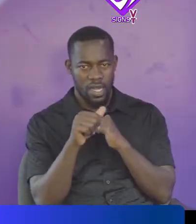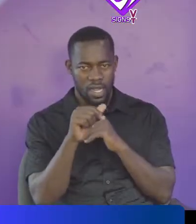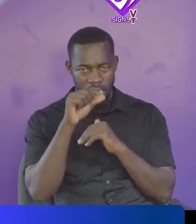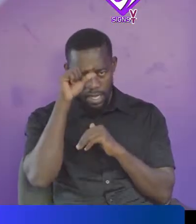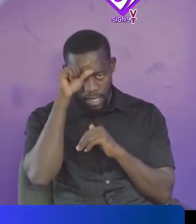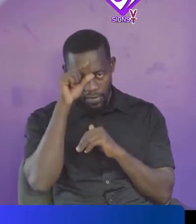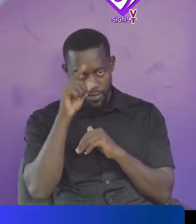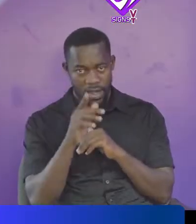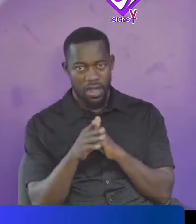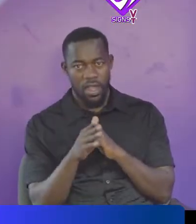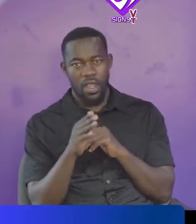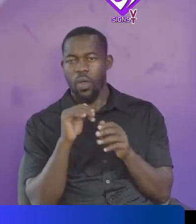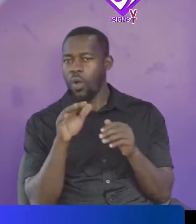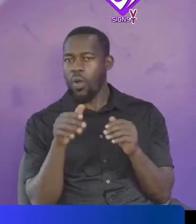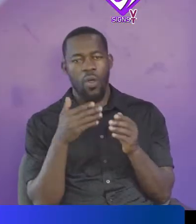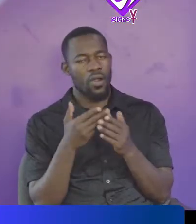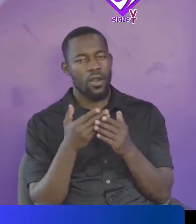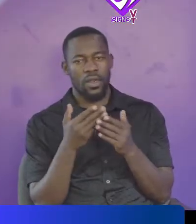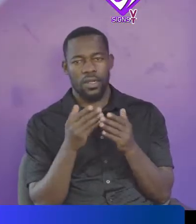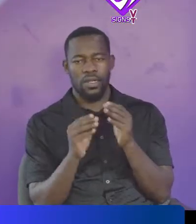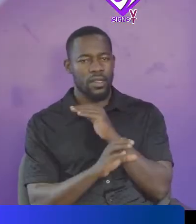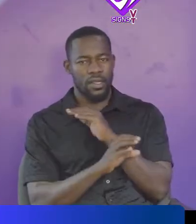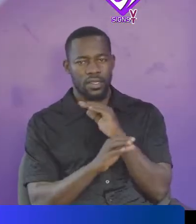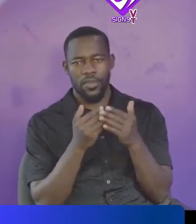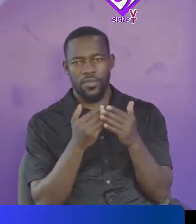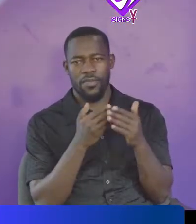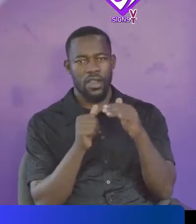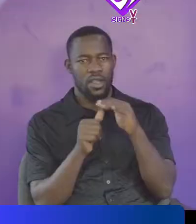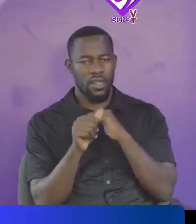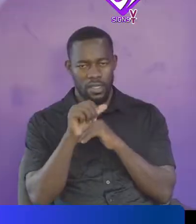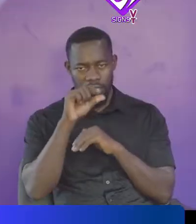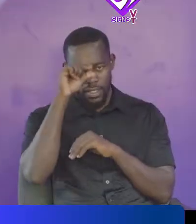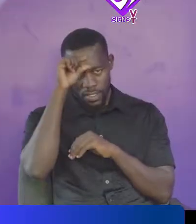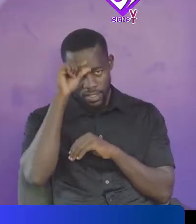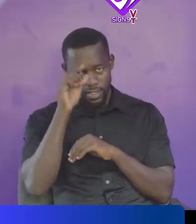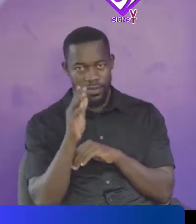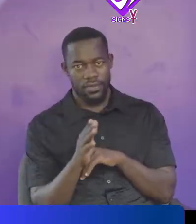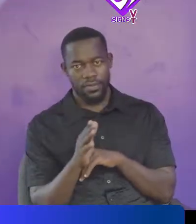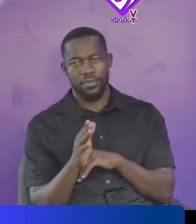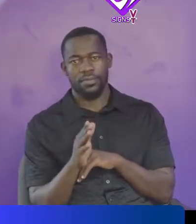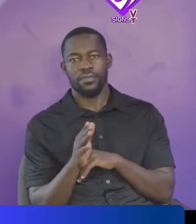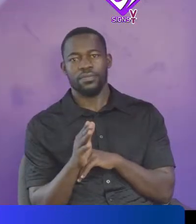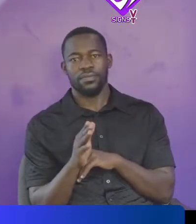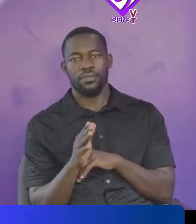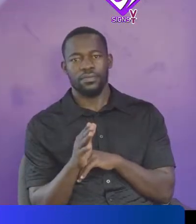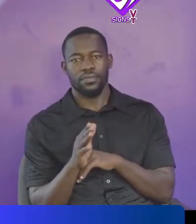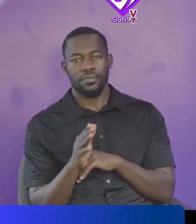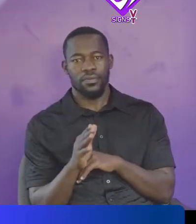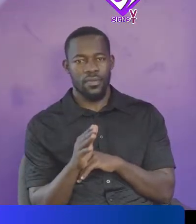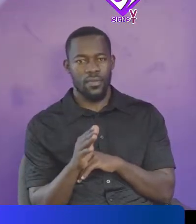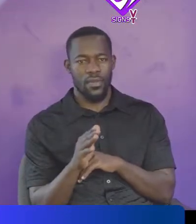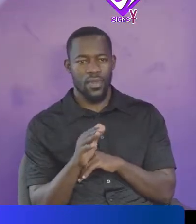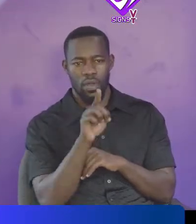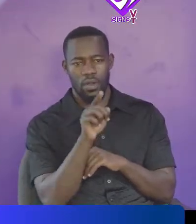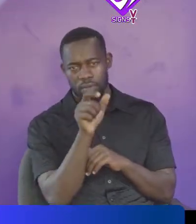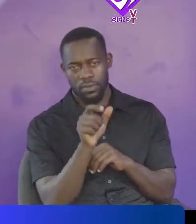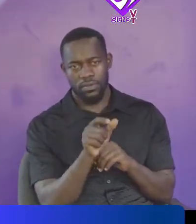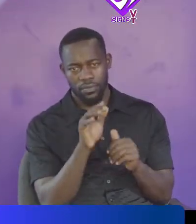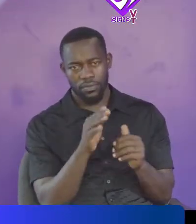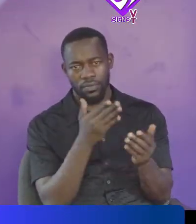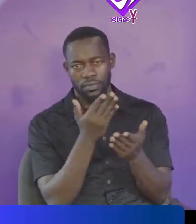all ruled by governors, the British governors. So somebody is applying for a job.